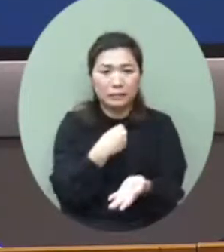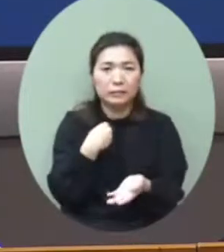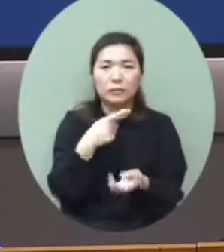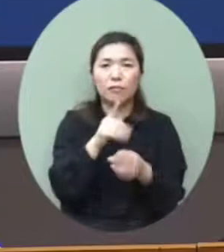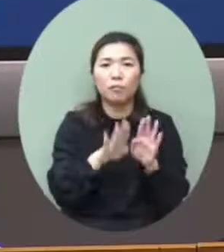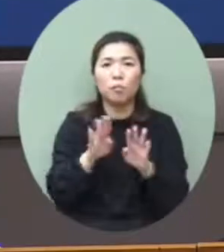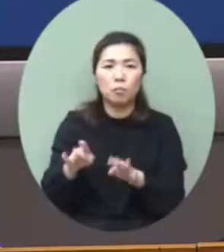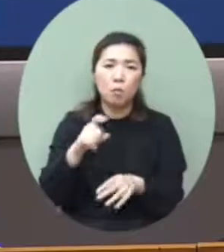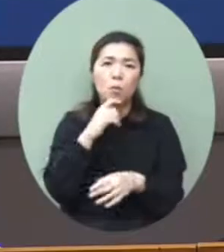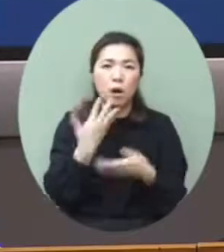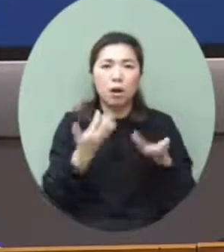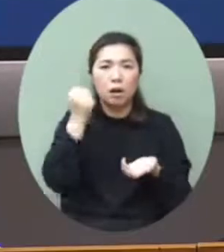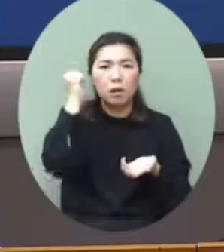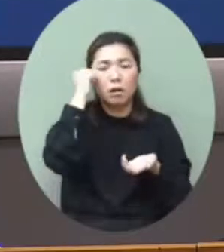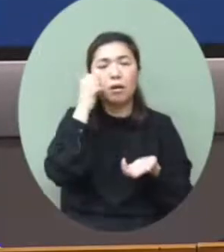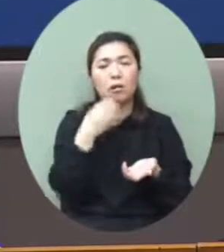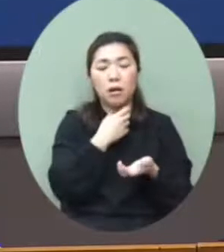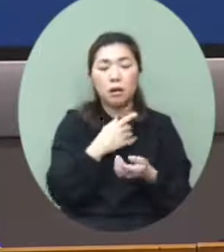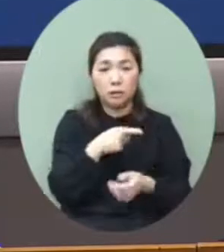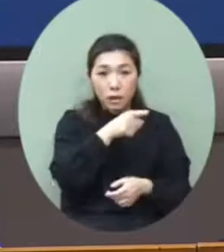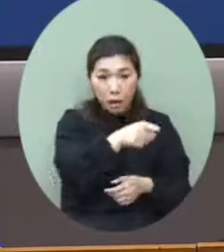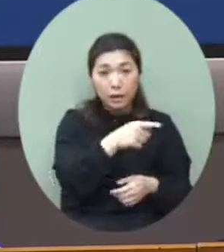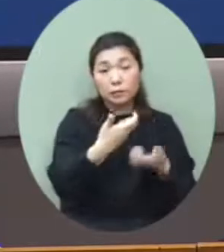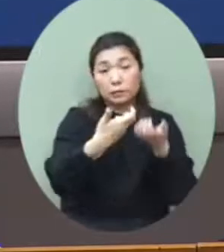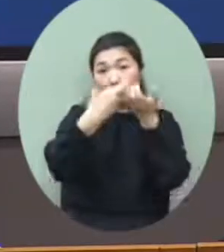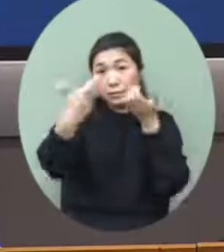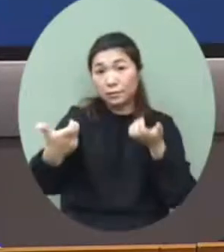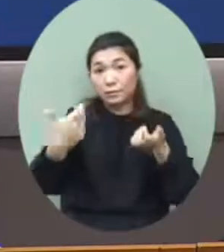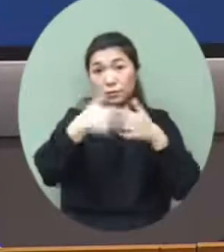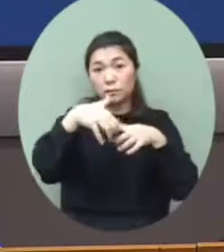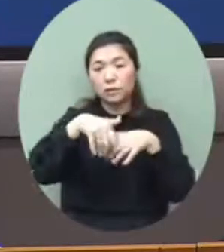would affect the provision of medical services.